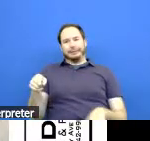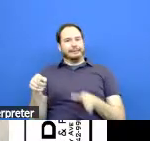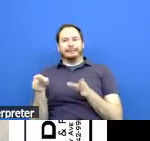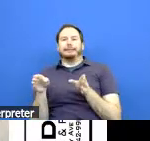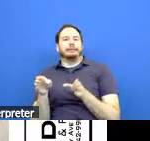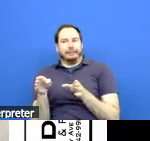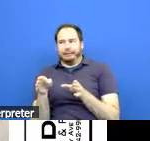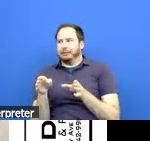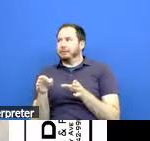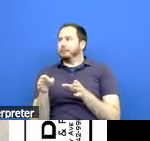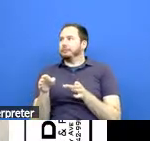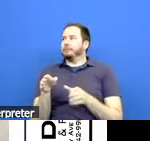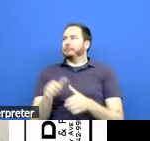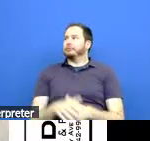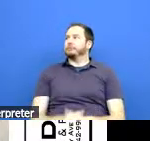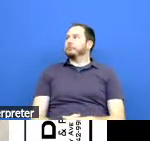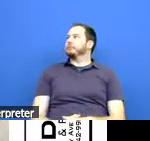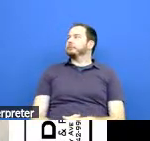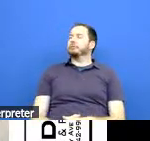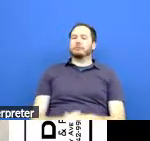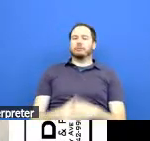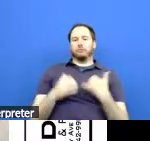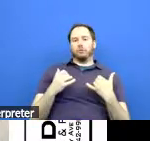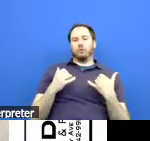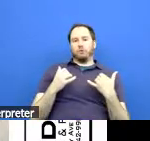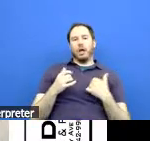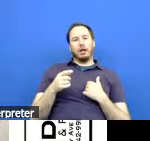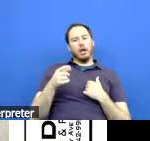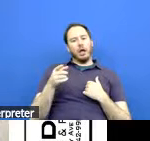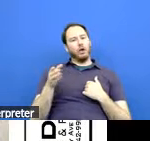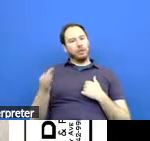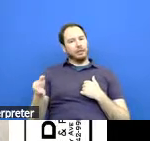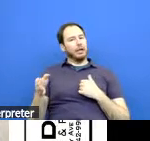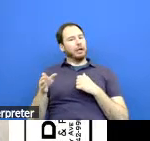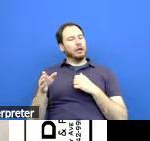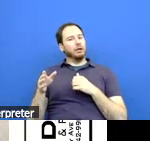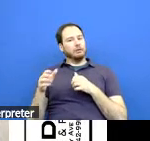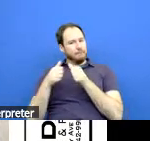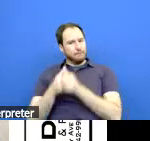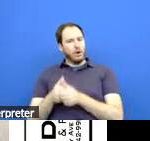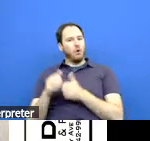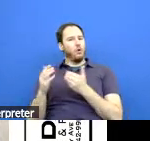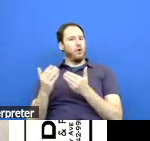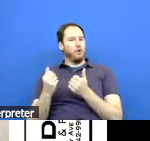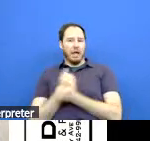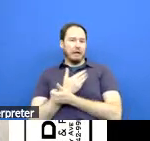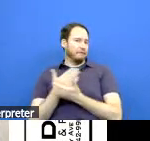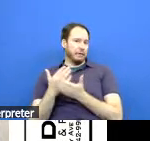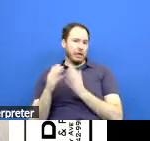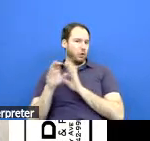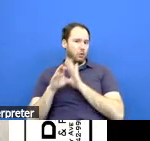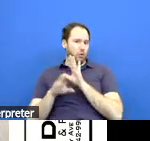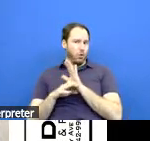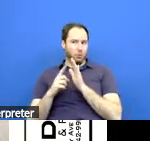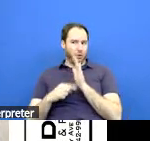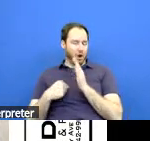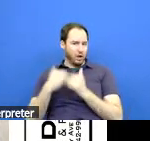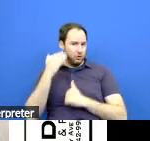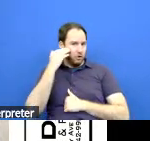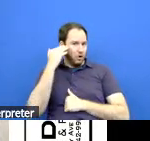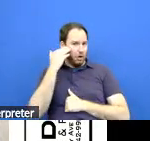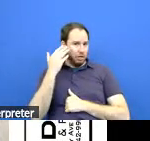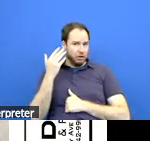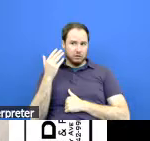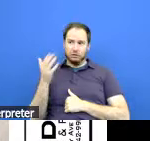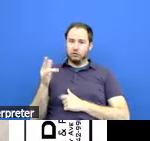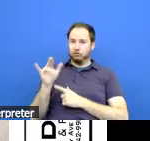lot of room. Right now, they are doing everything within code to my knowledge, I don't think, is there anything,